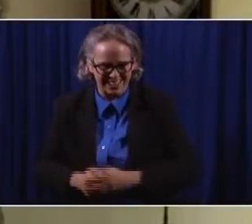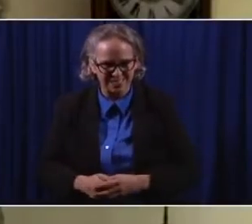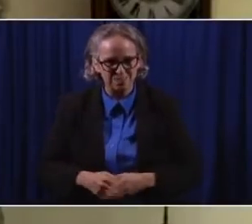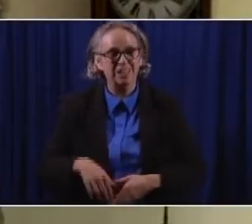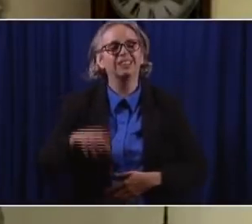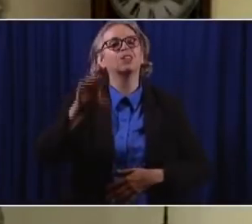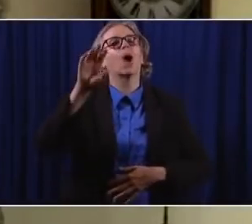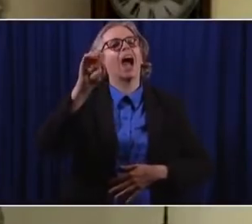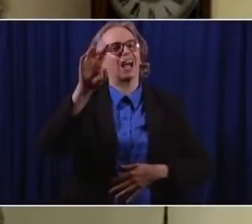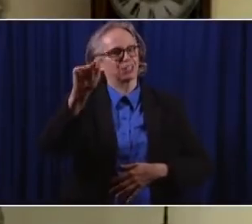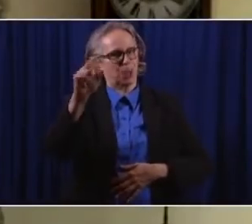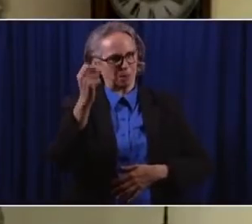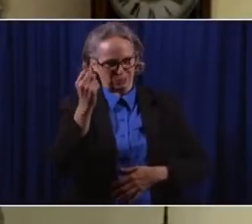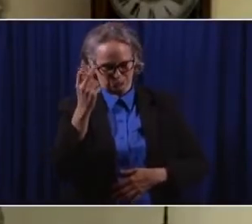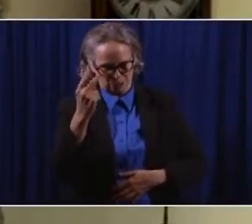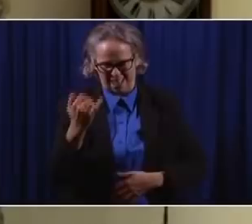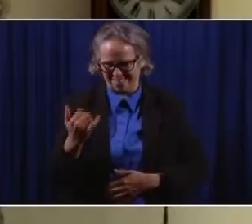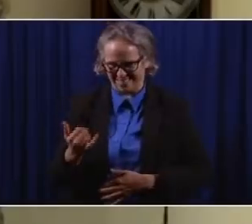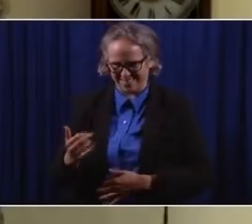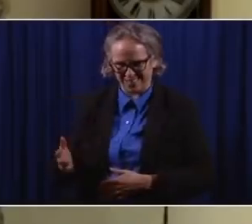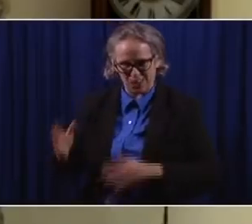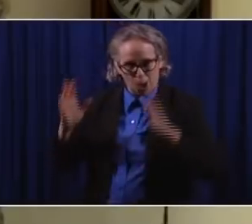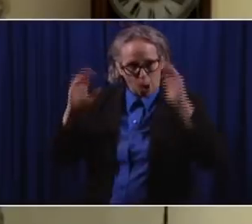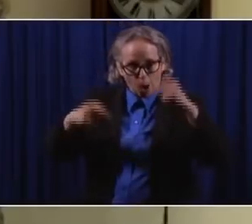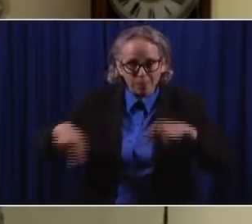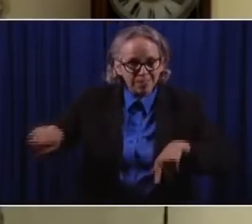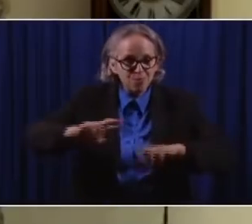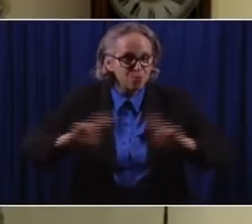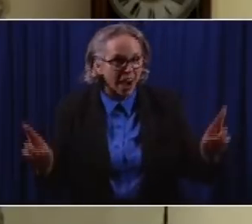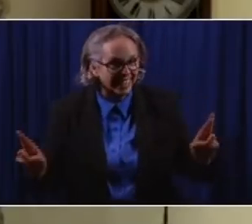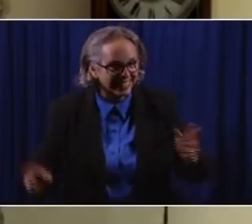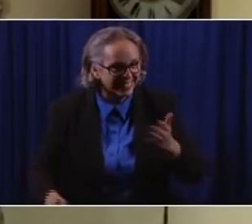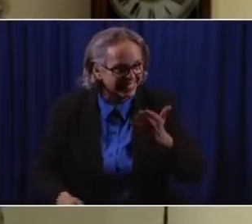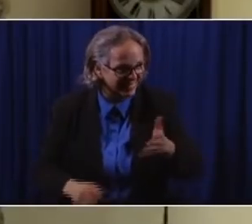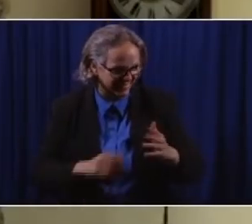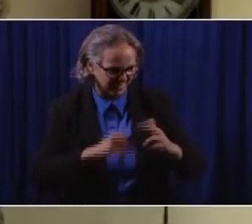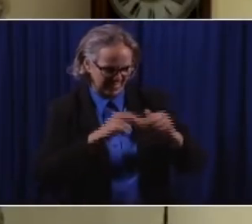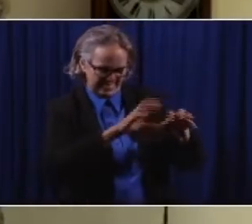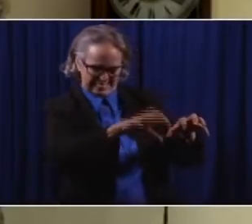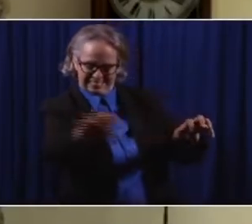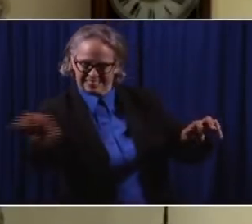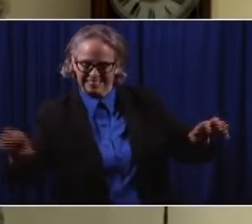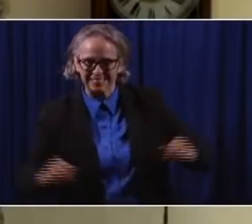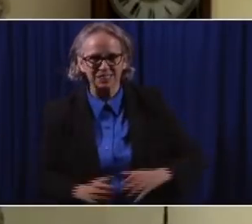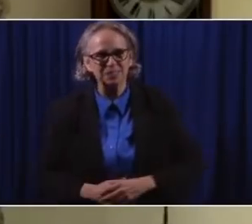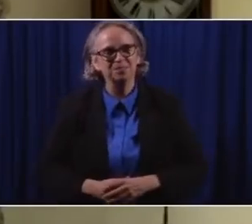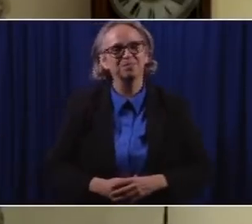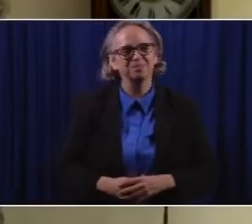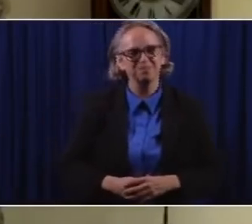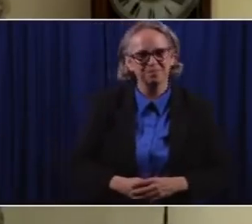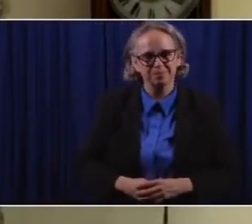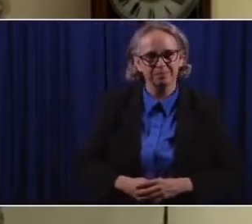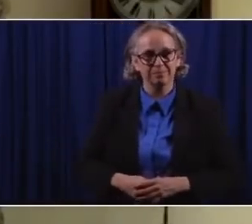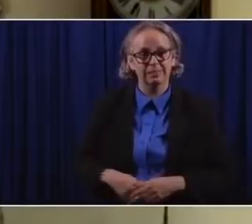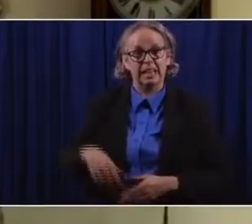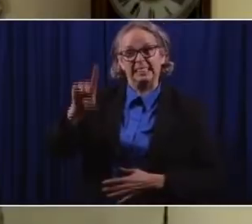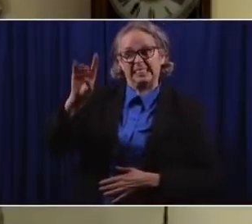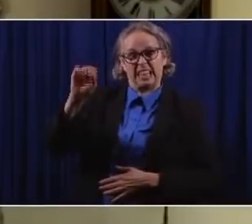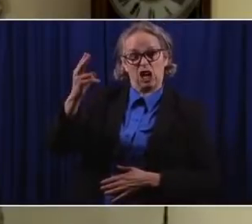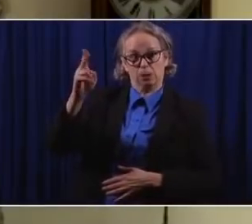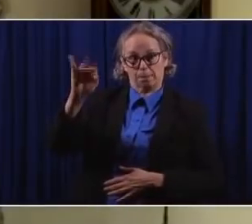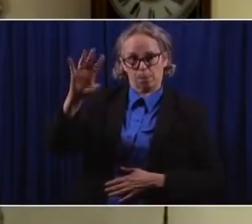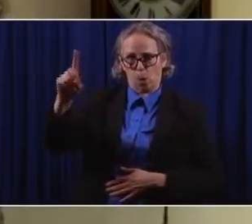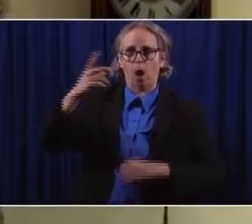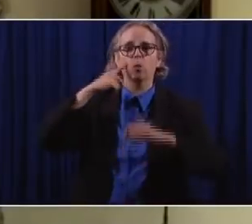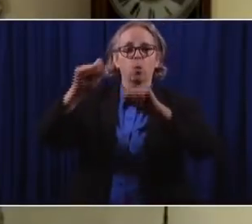we hope, are ready. They can start that. And by then there'll be this dashboard up where you can go look and find